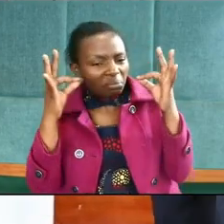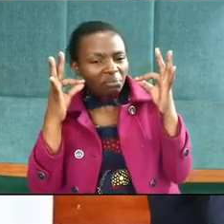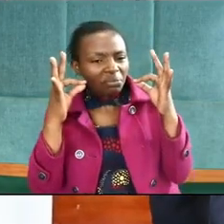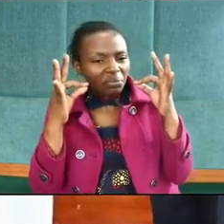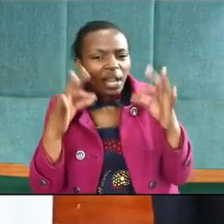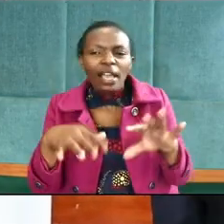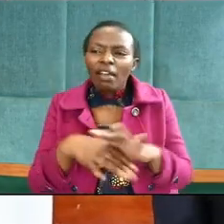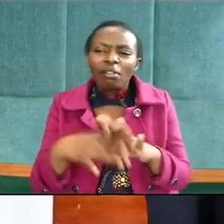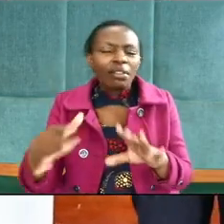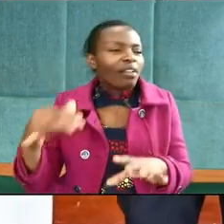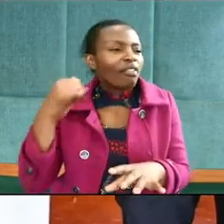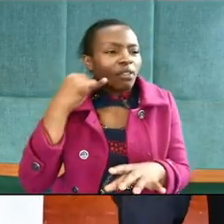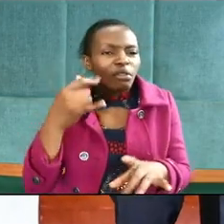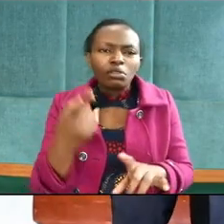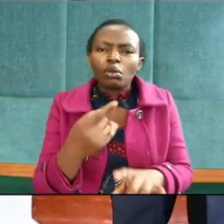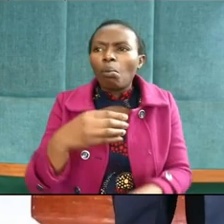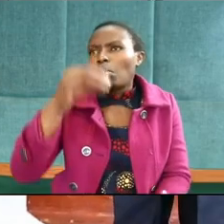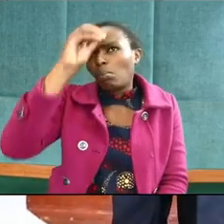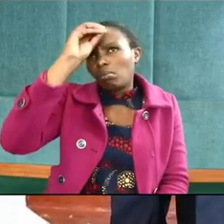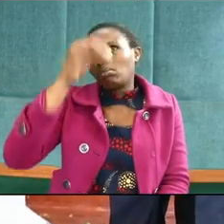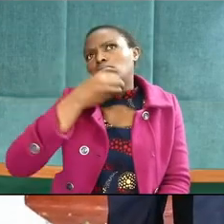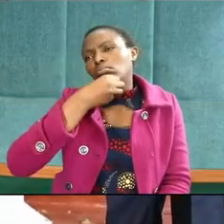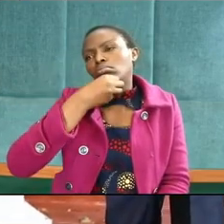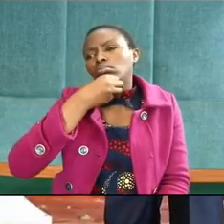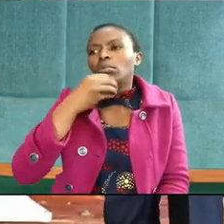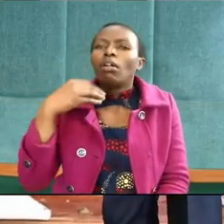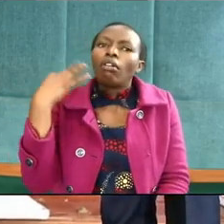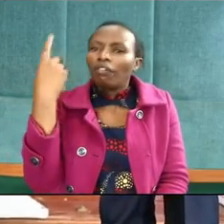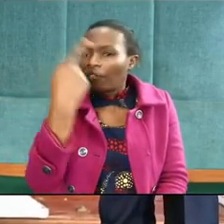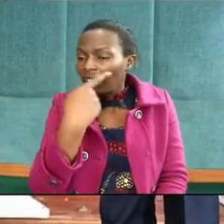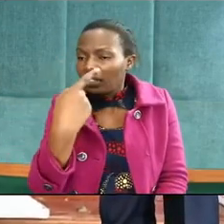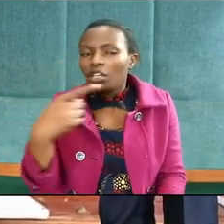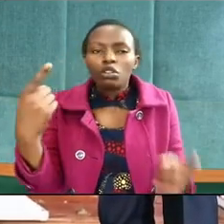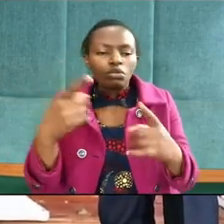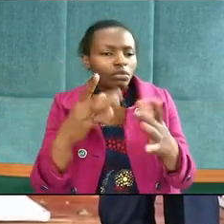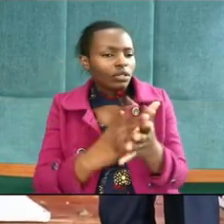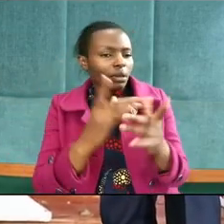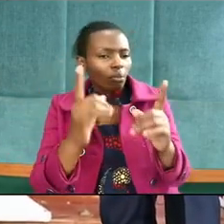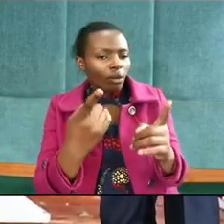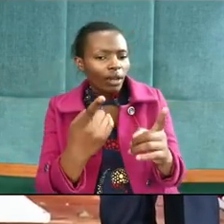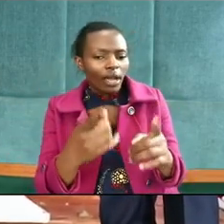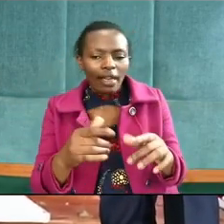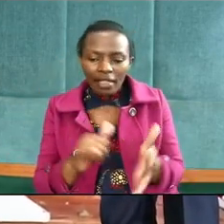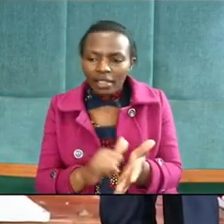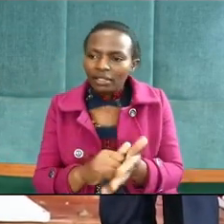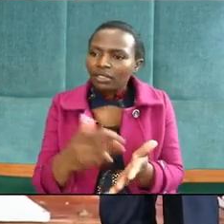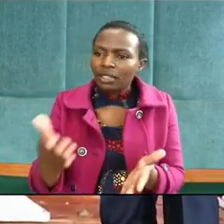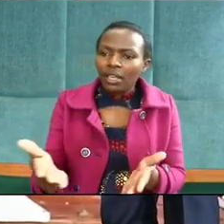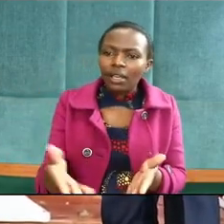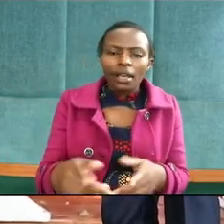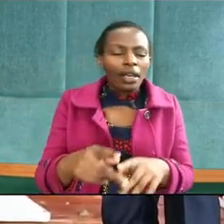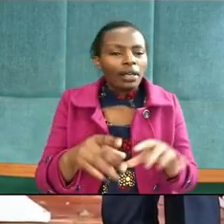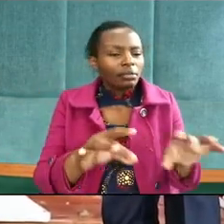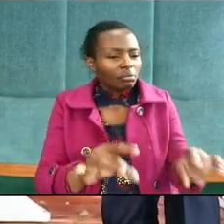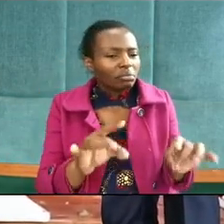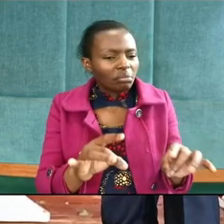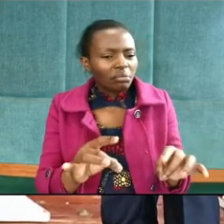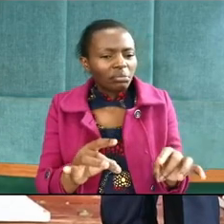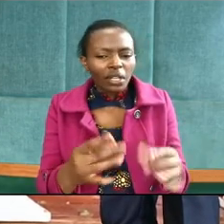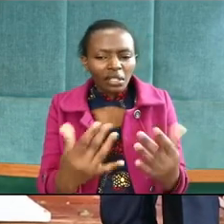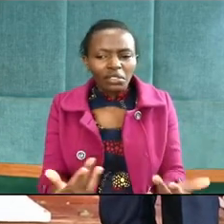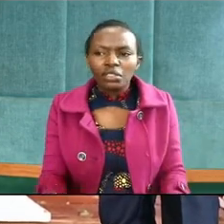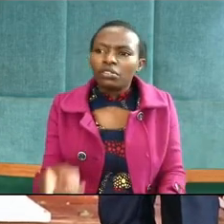frown on a face in response to someone who is physically present. See, Mommy, did you pick the children